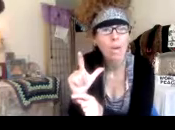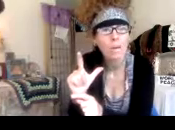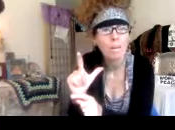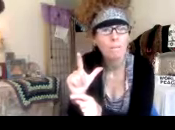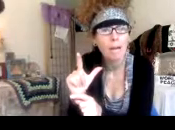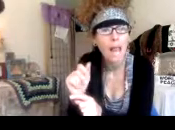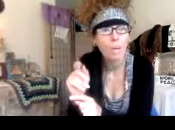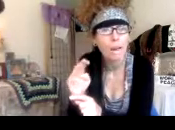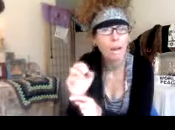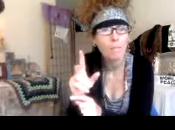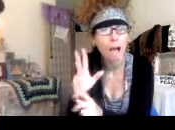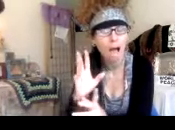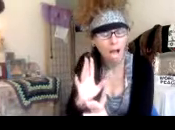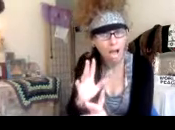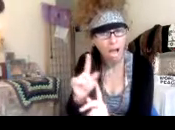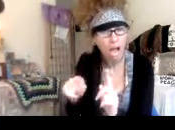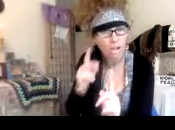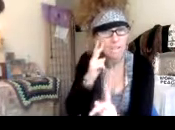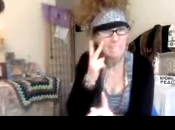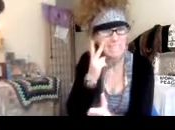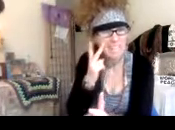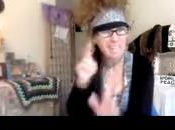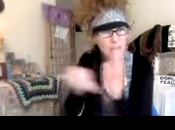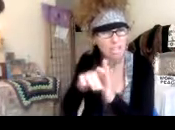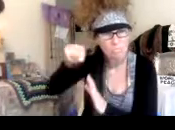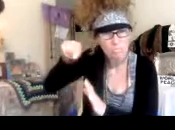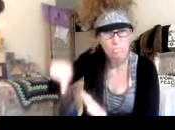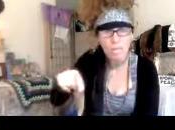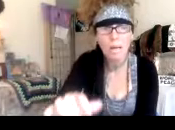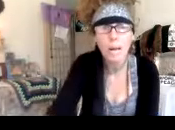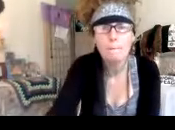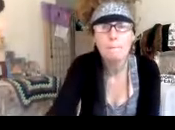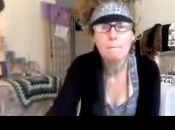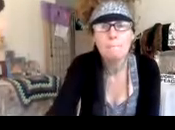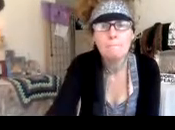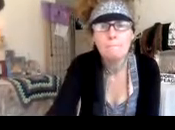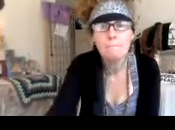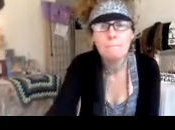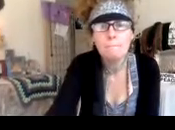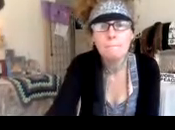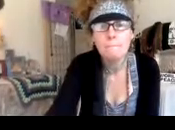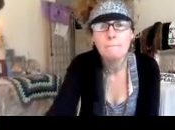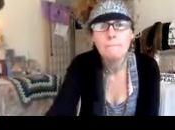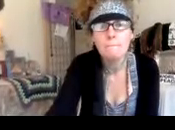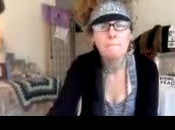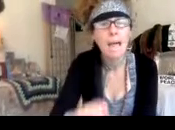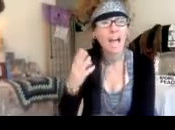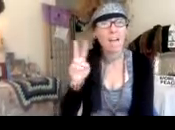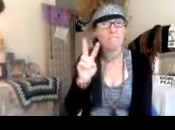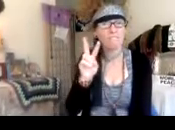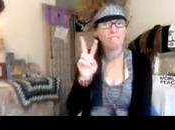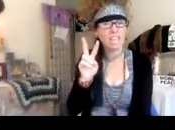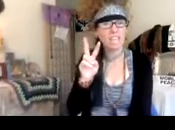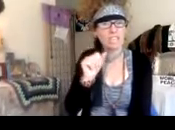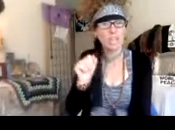that when you look at this thing, when they cut it in half and they opened it up, it's got a V-shaped notch and a black hole in the center. And